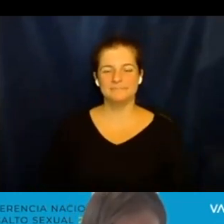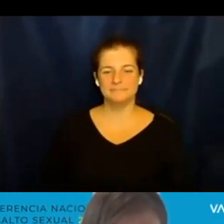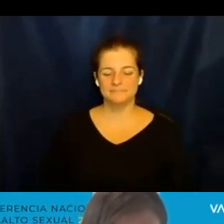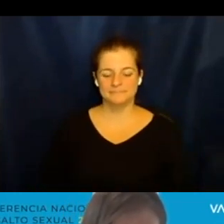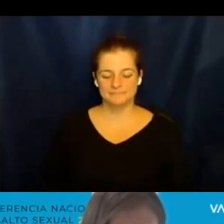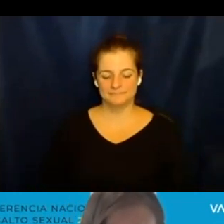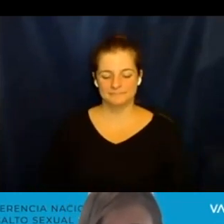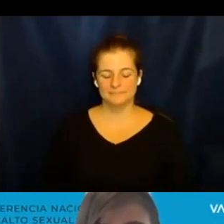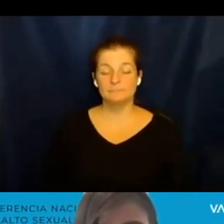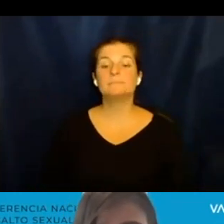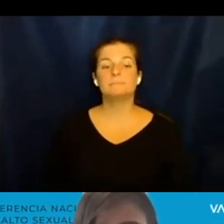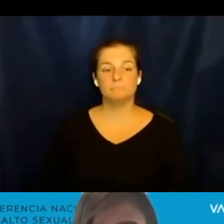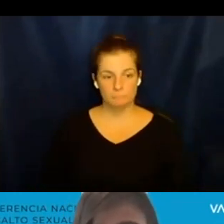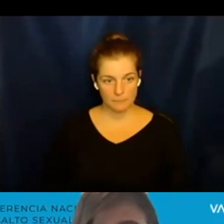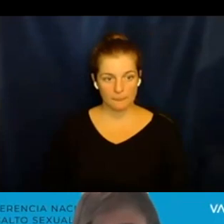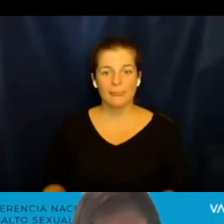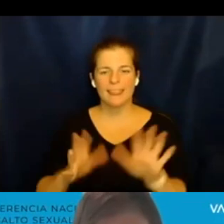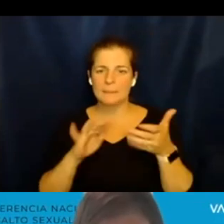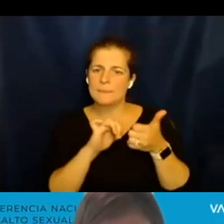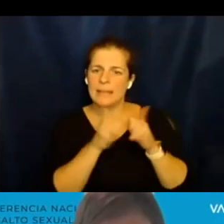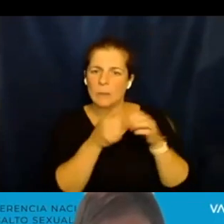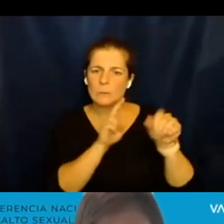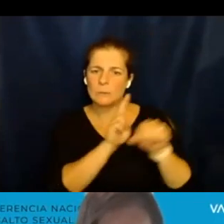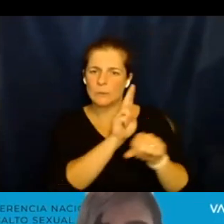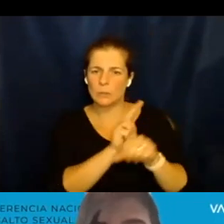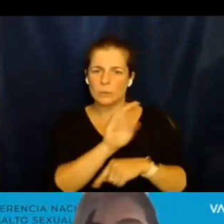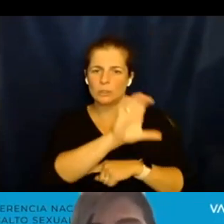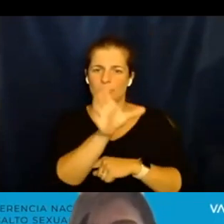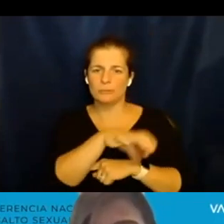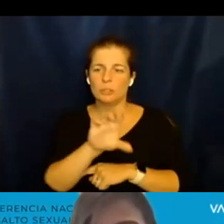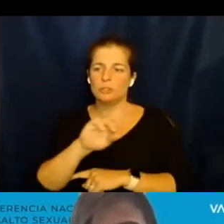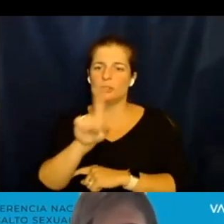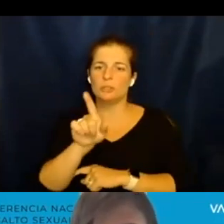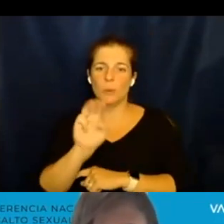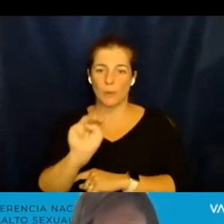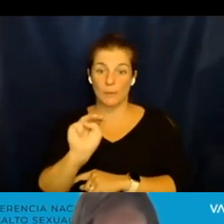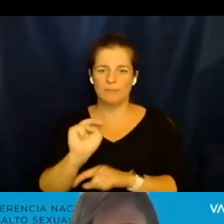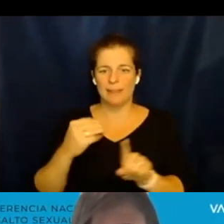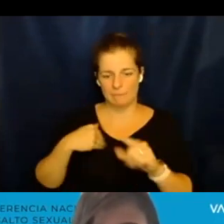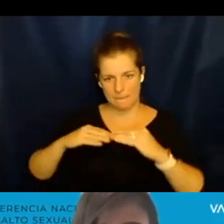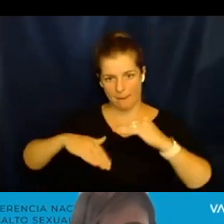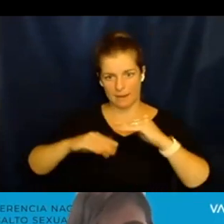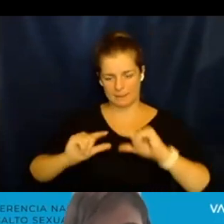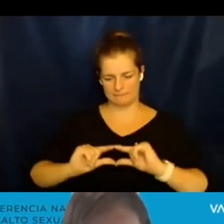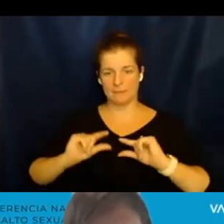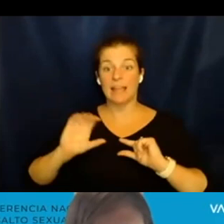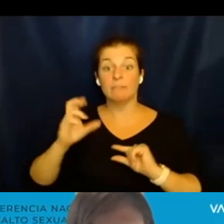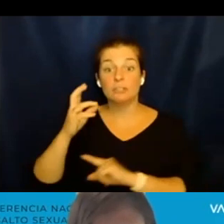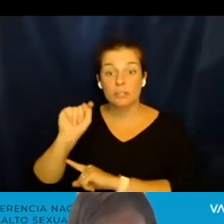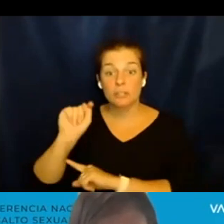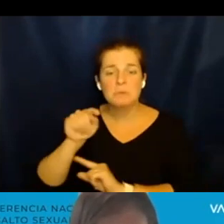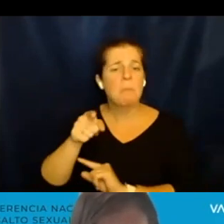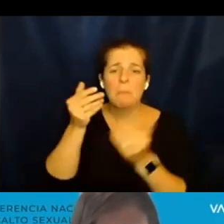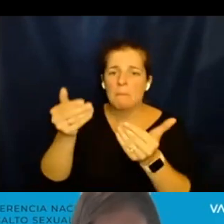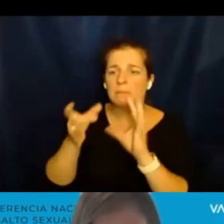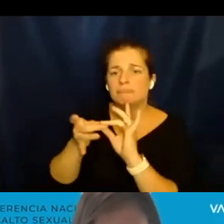How to use Zoom. We have at the bottom the chat box. You can send a chat to